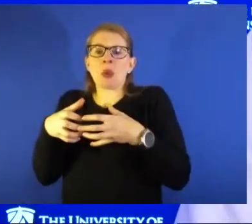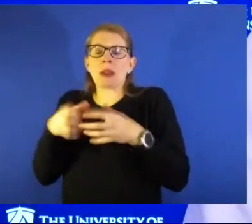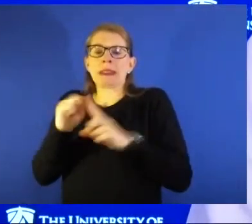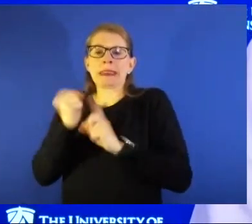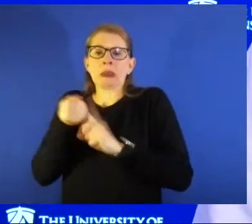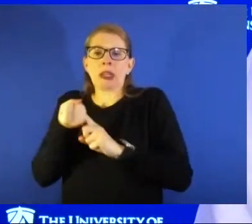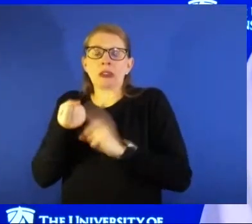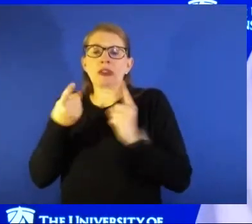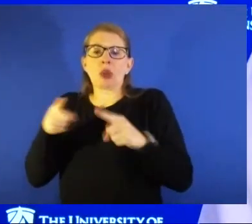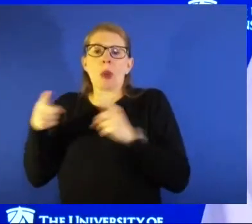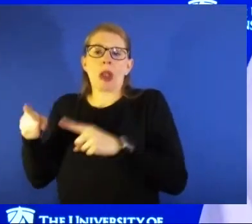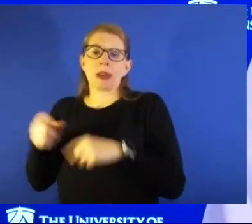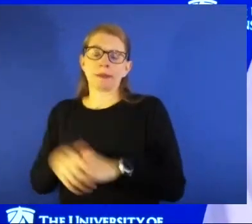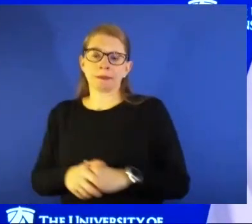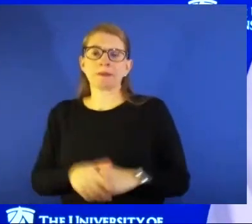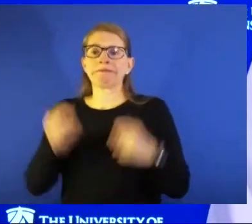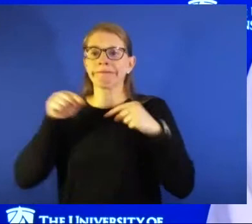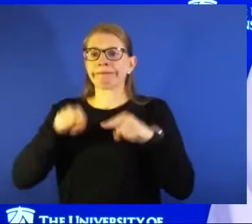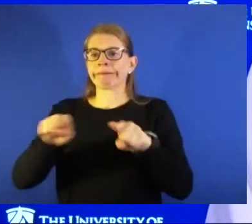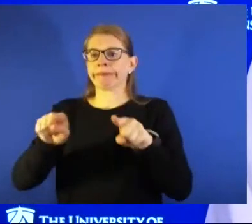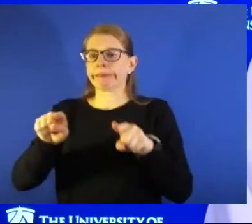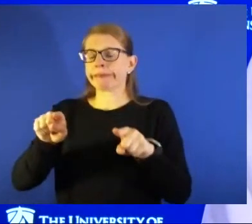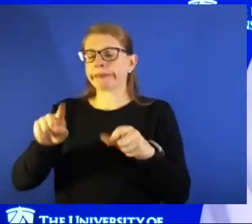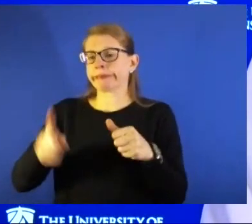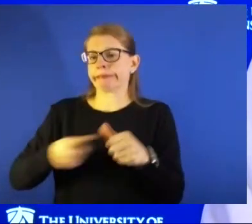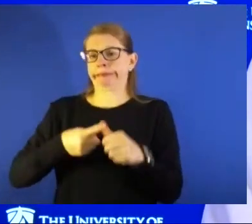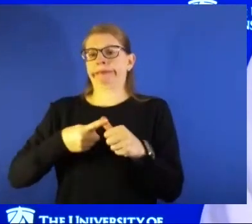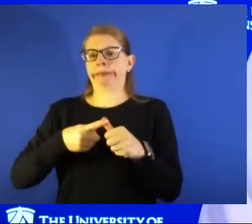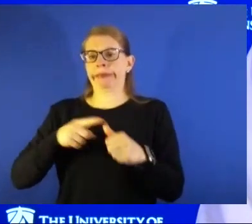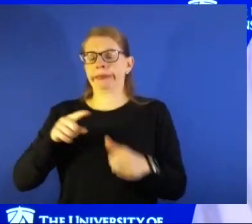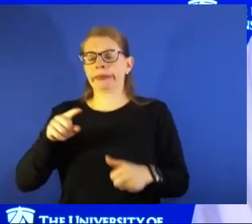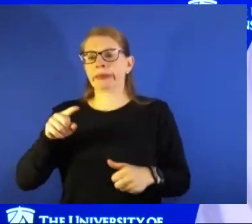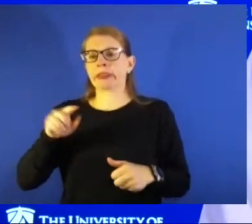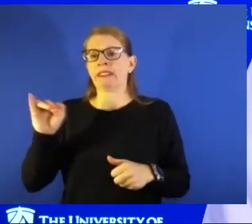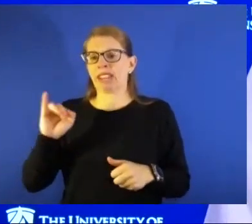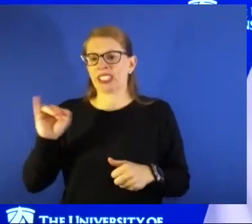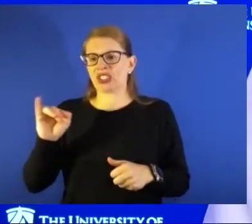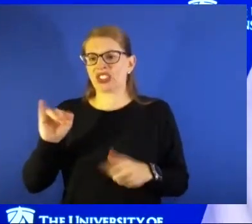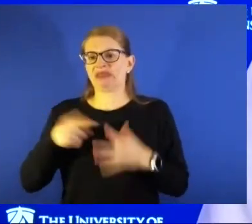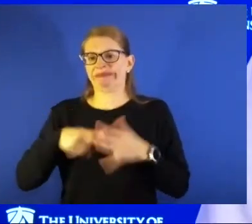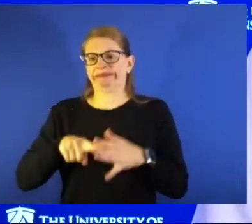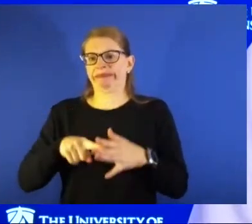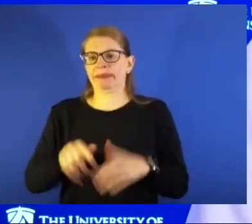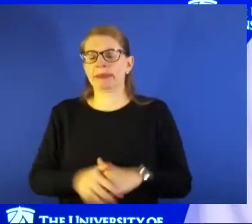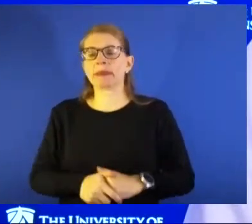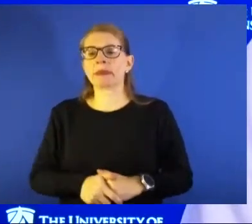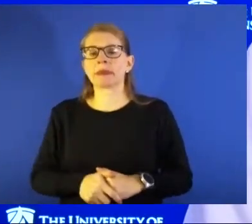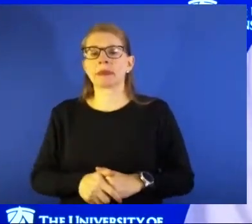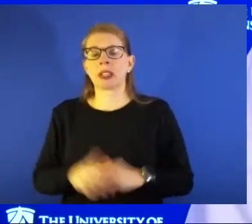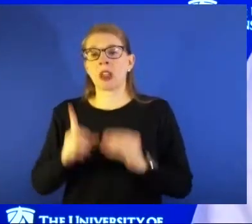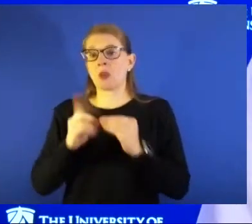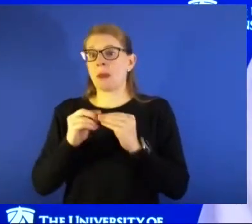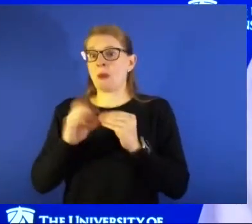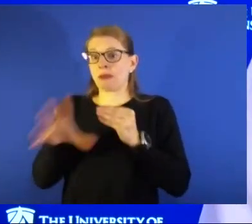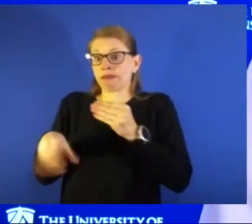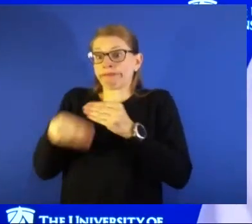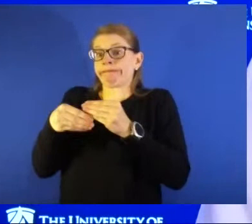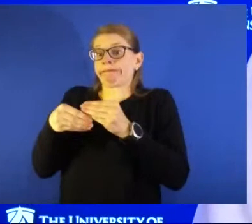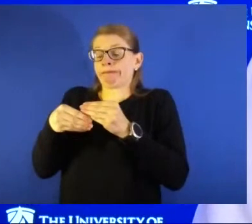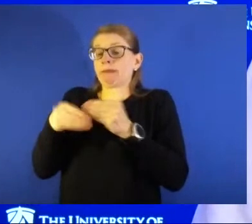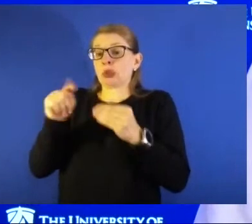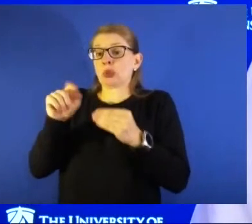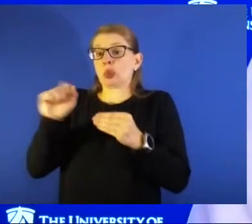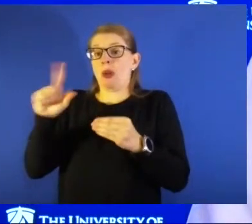on during that initial acute COVID infection. So it's just one more component, but it is certainly not the only